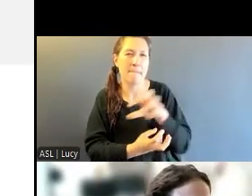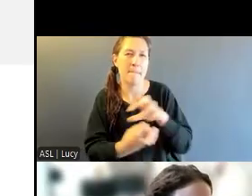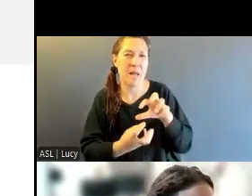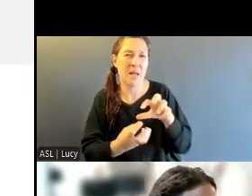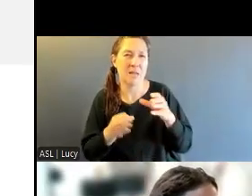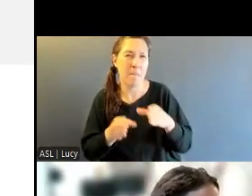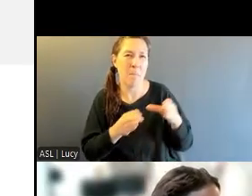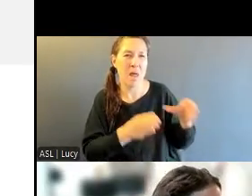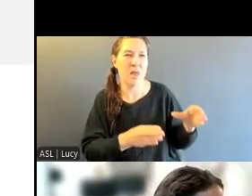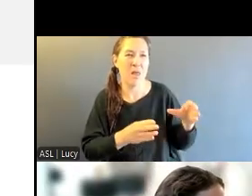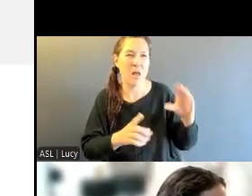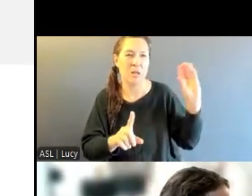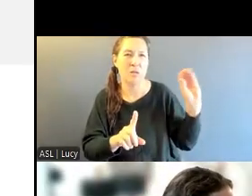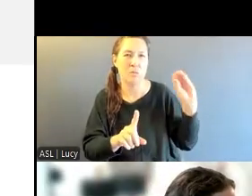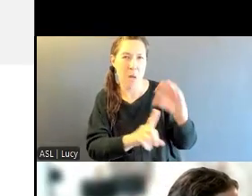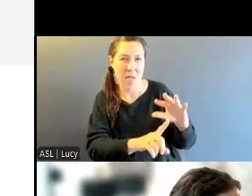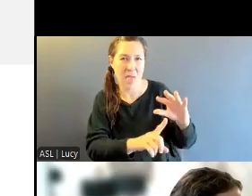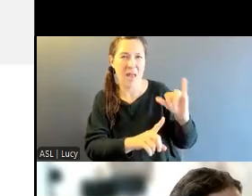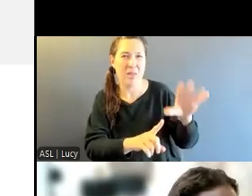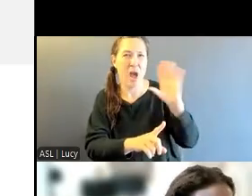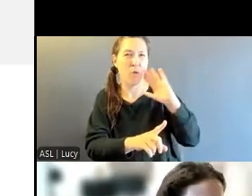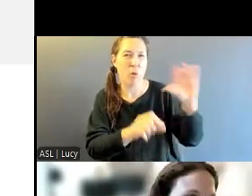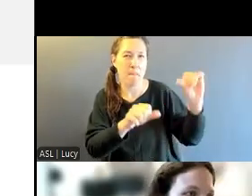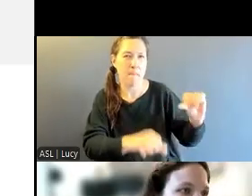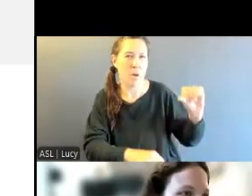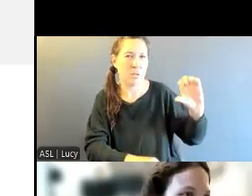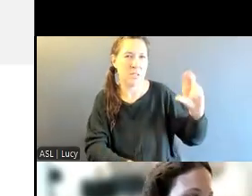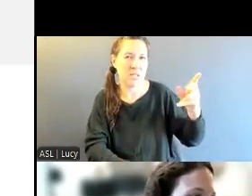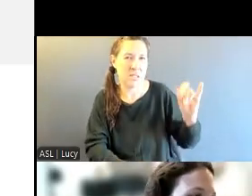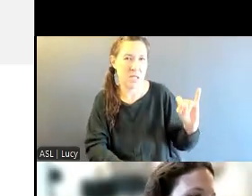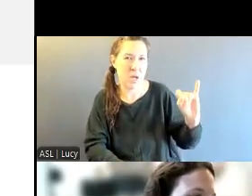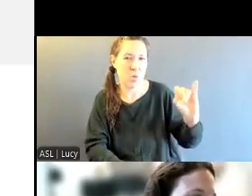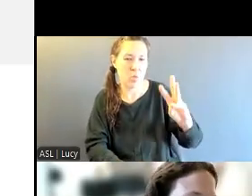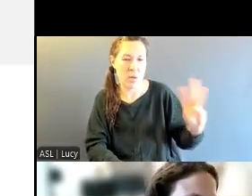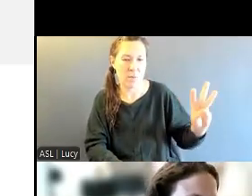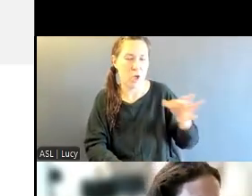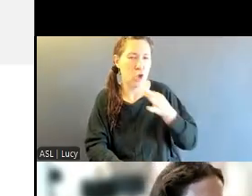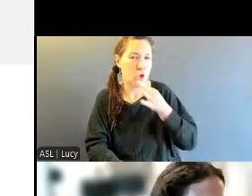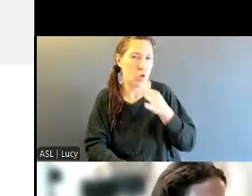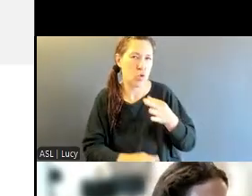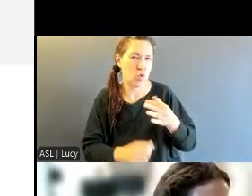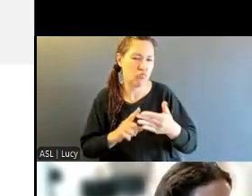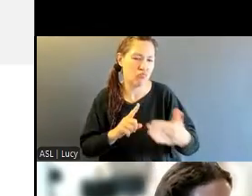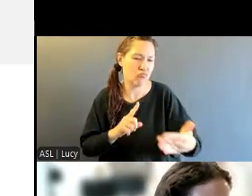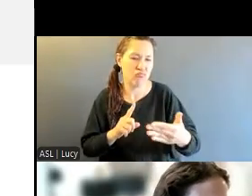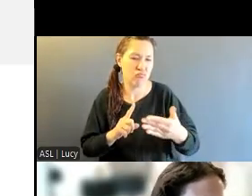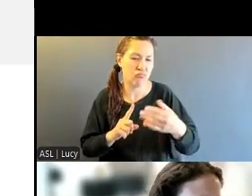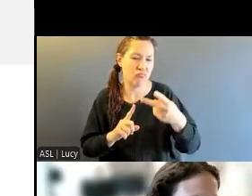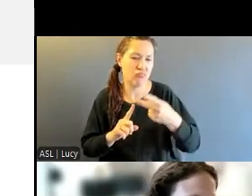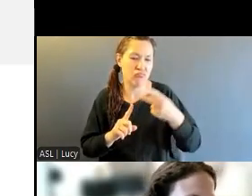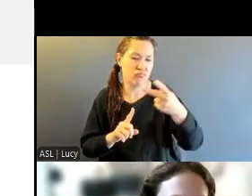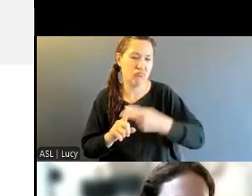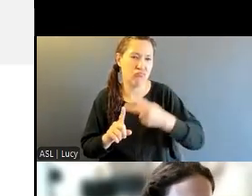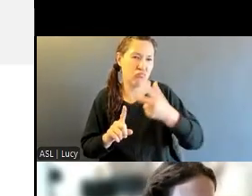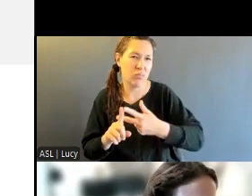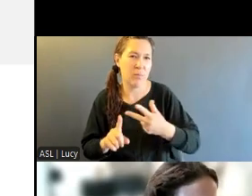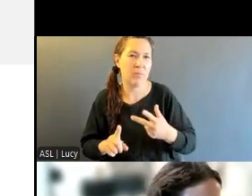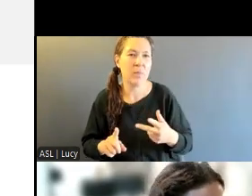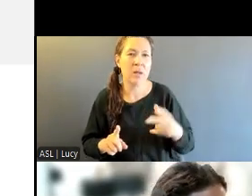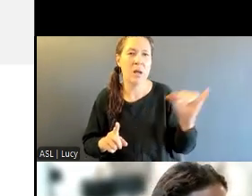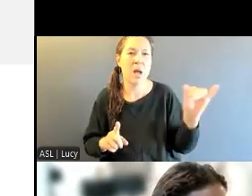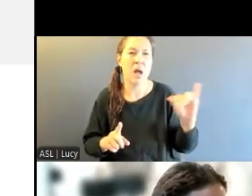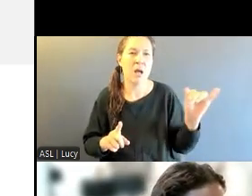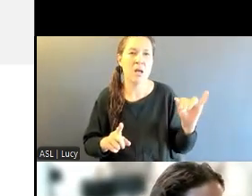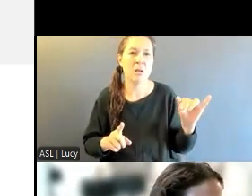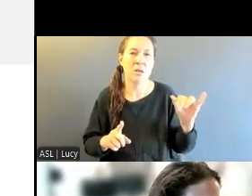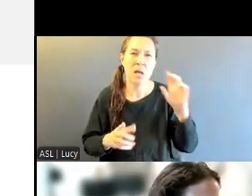and they'll all be available on the CHEI website this coming in the coming months. We do want to acknowledge the many folks who were collaborated with us on